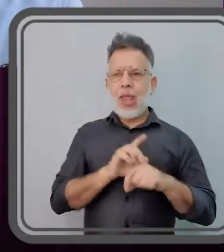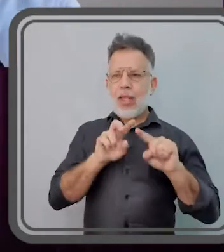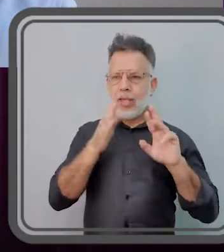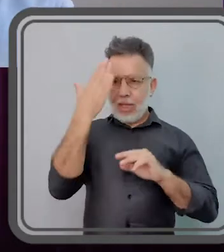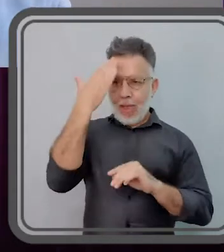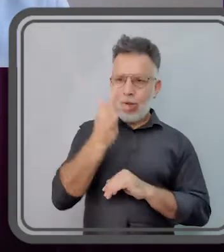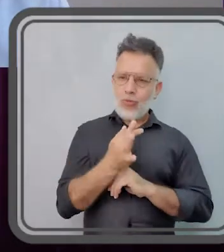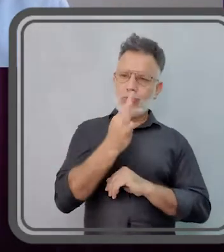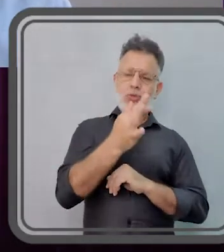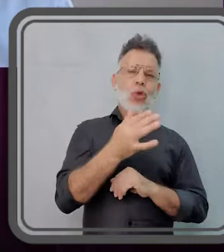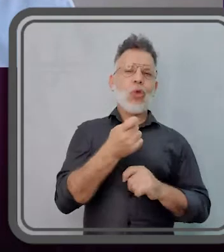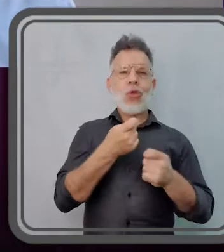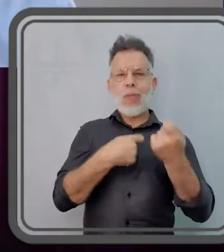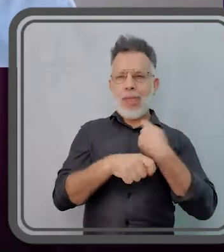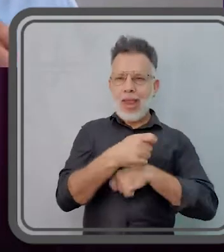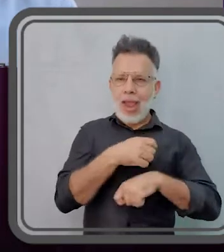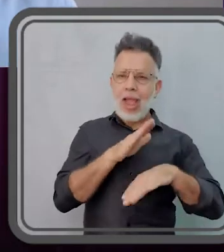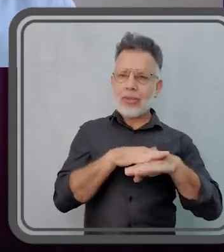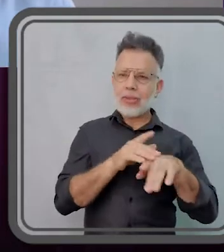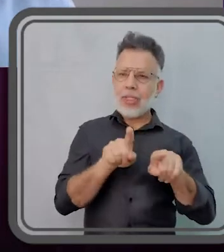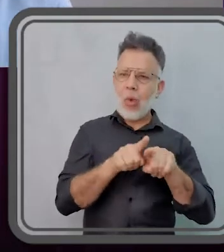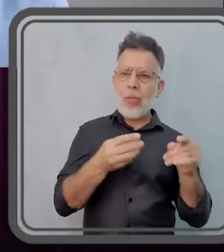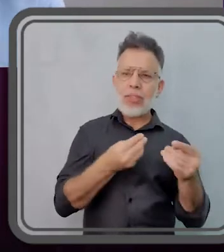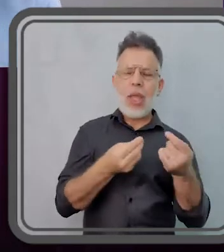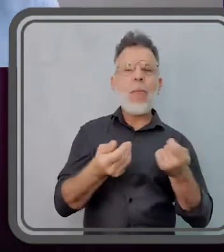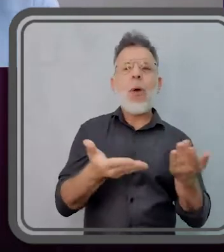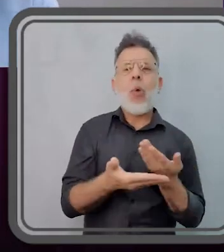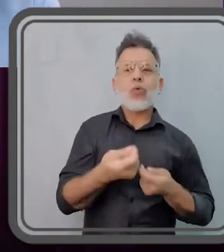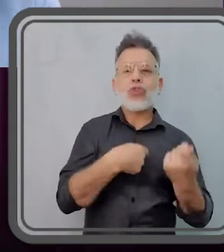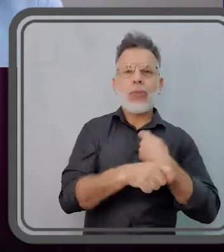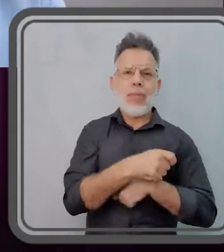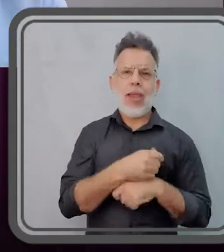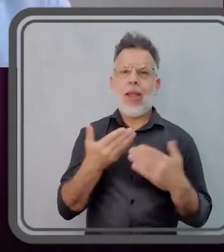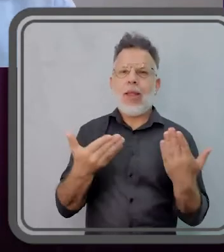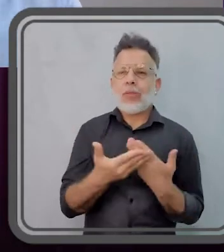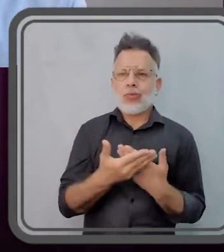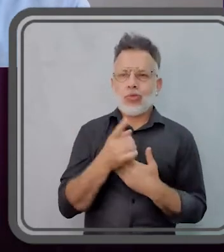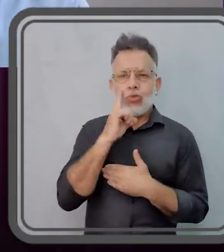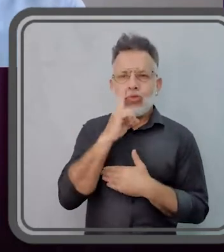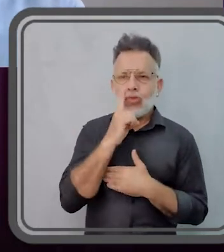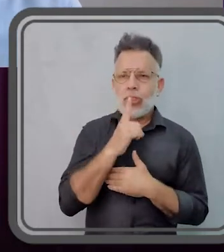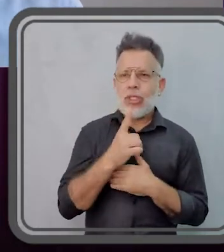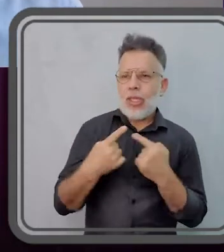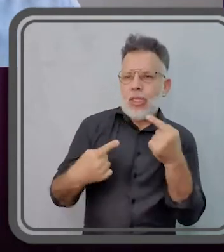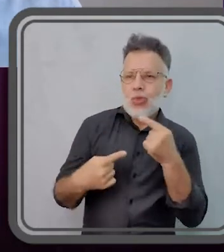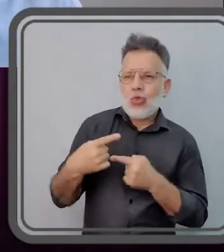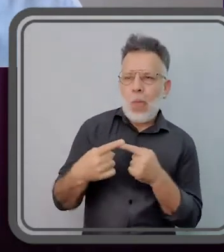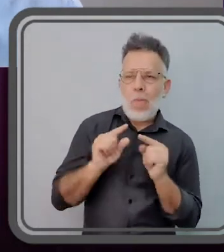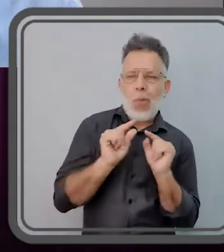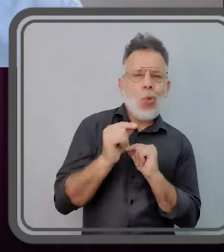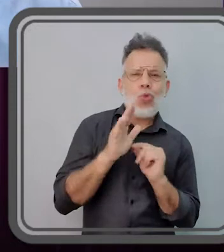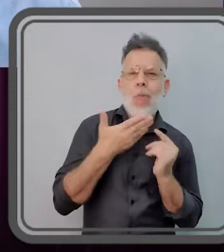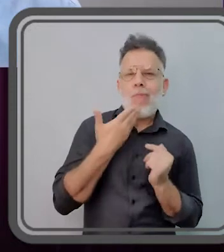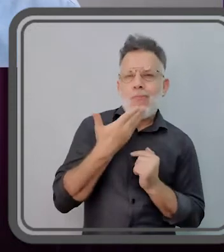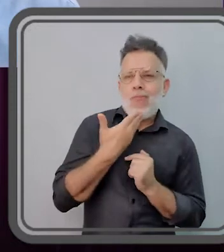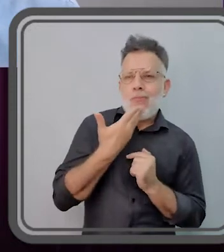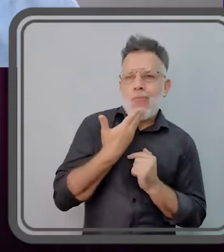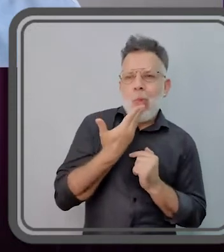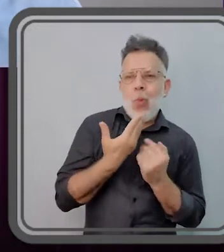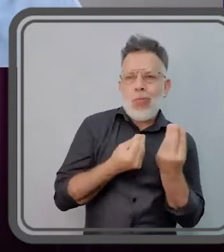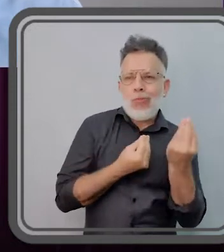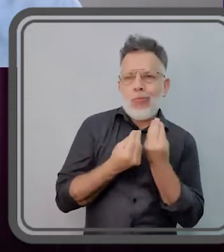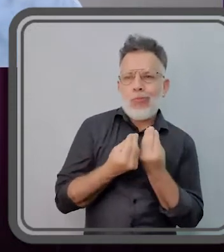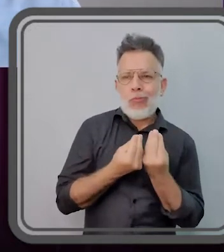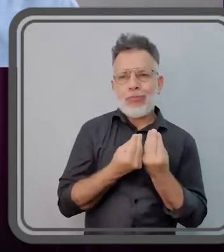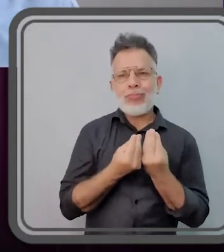the future of this market, how hot it is the market right now, and we also discussed a little bit about how